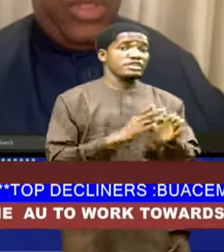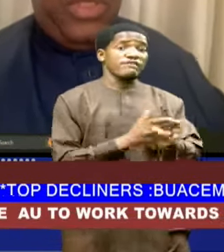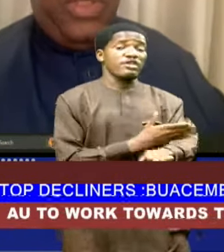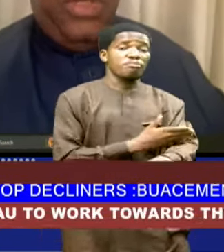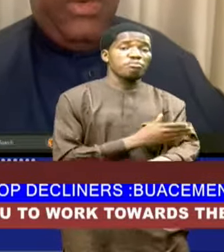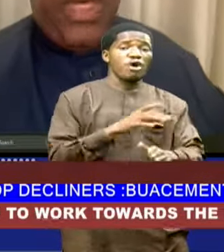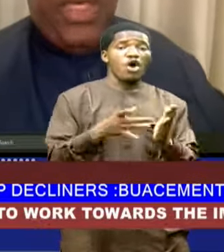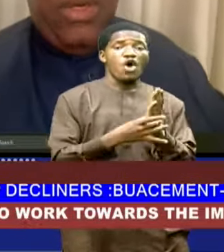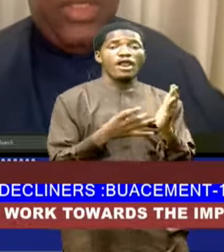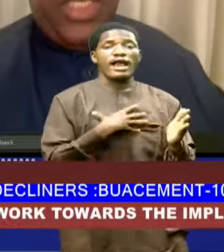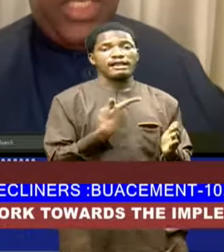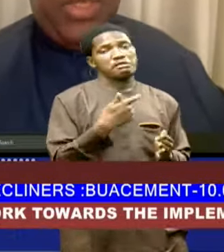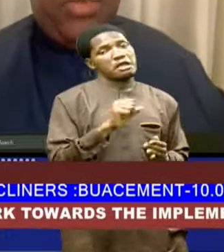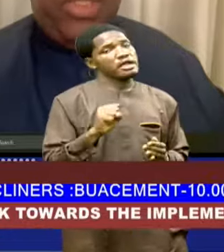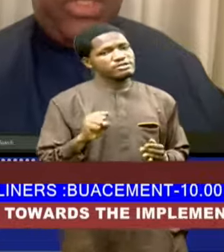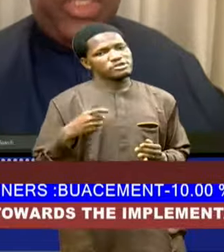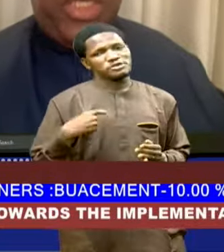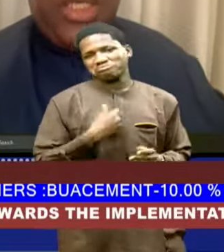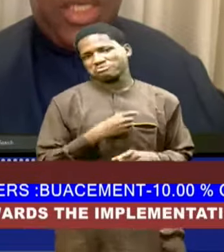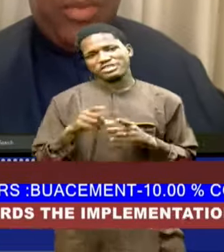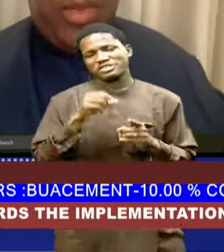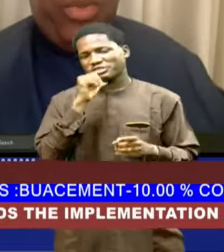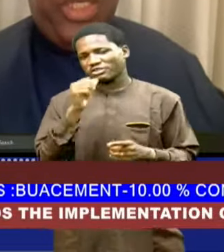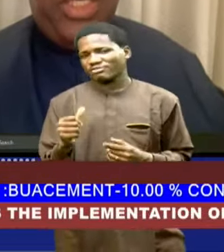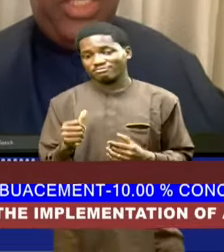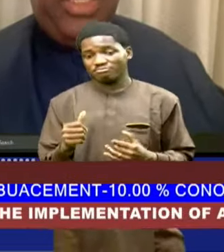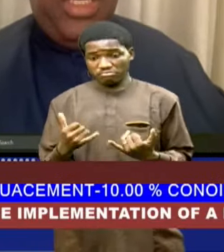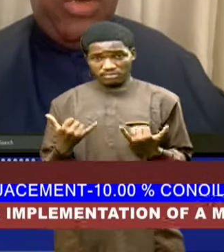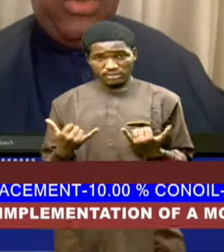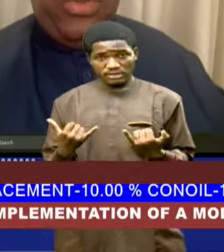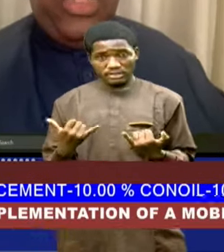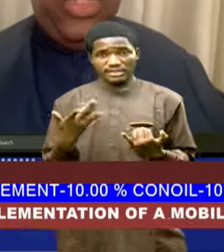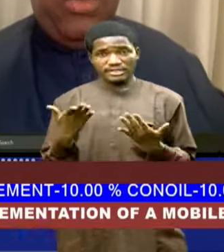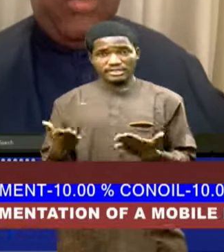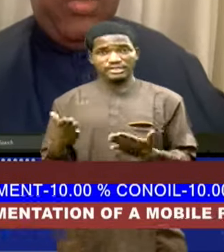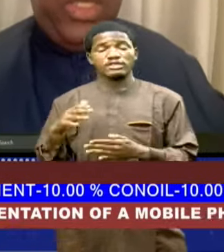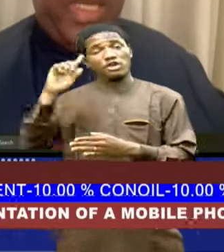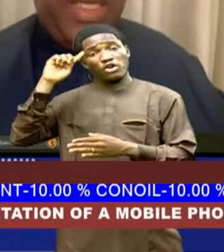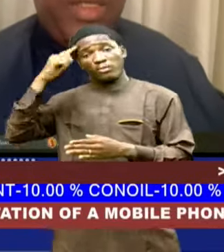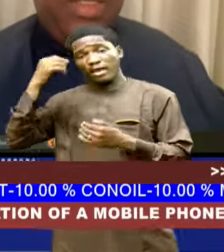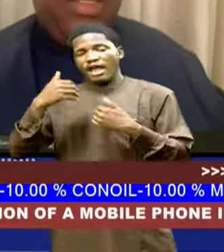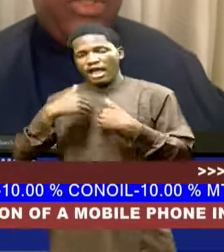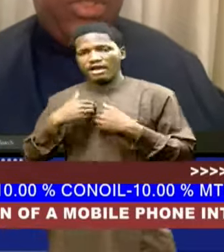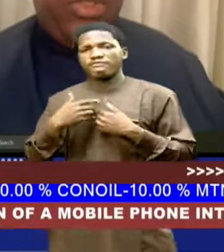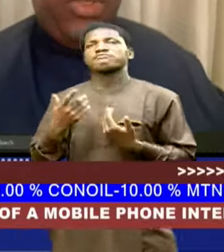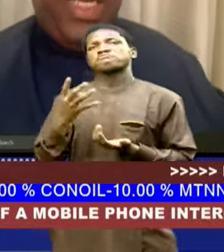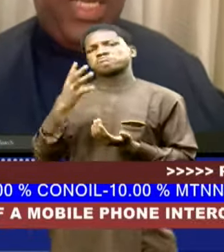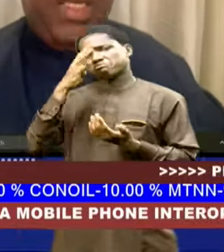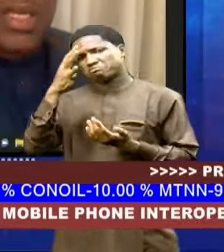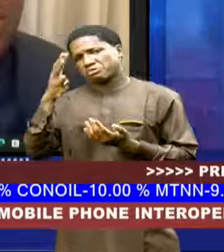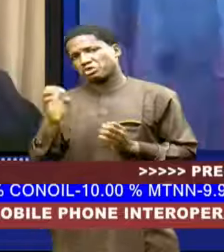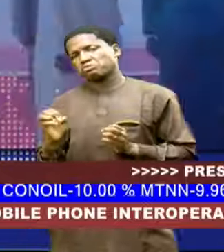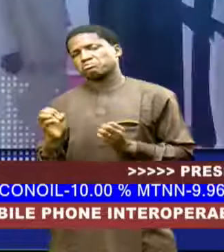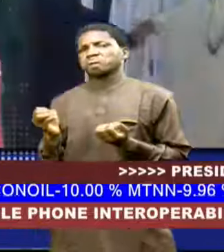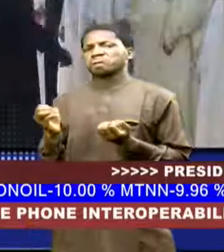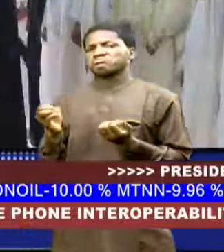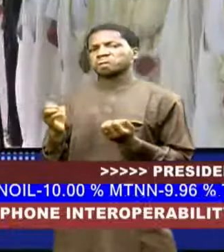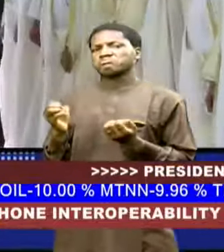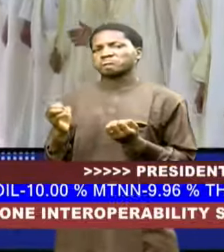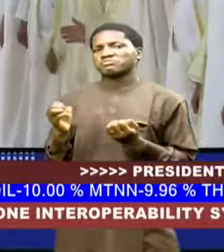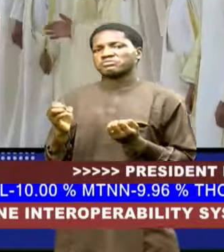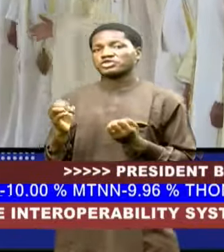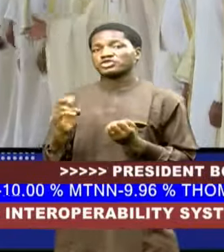not. Right now, this administration has come up with the opportunity of using gas to ensure that Nigerians have